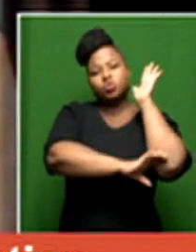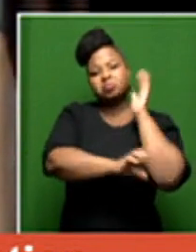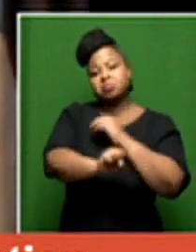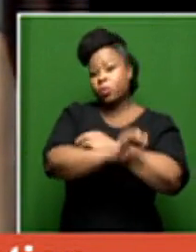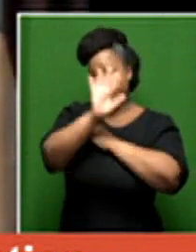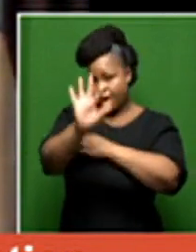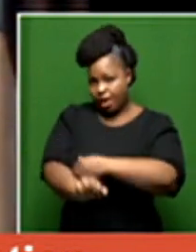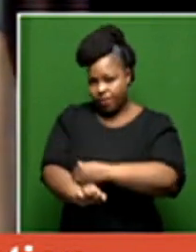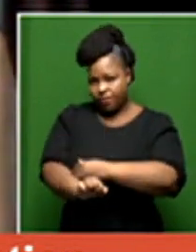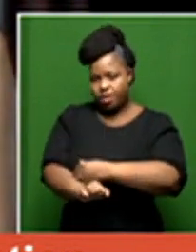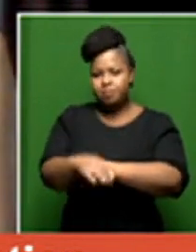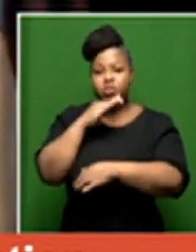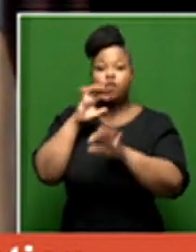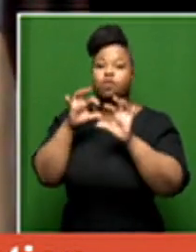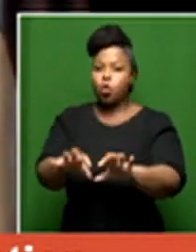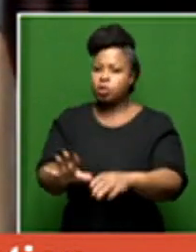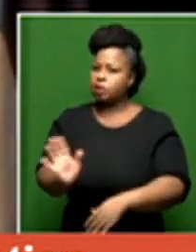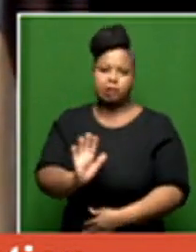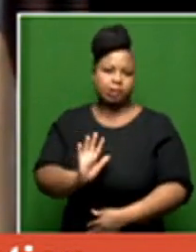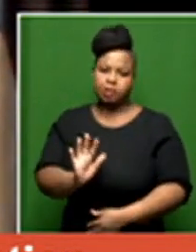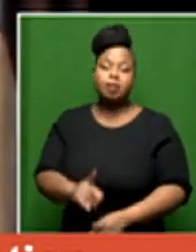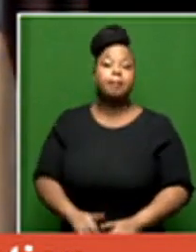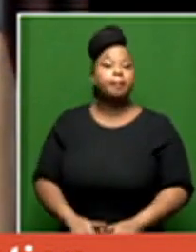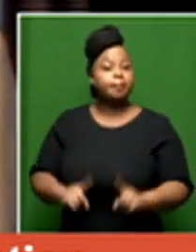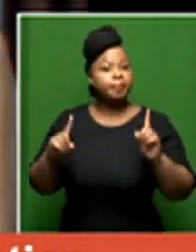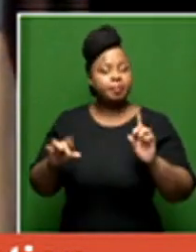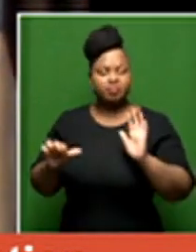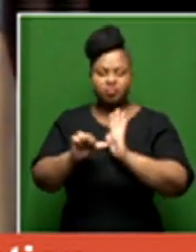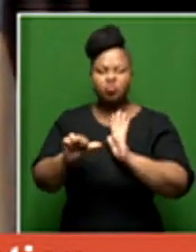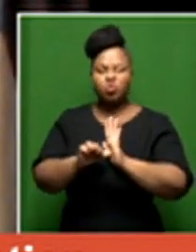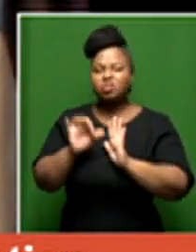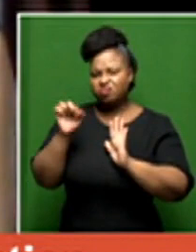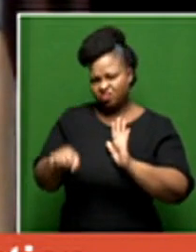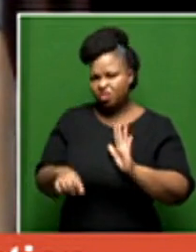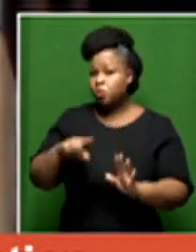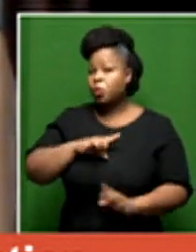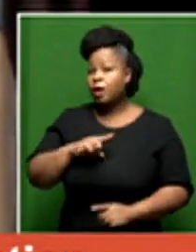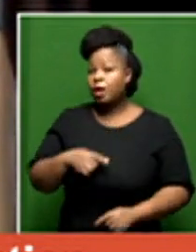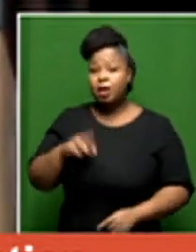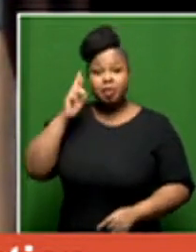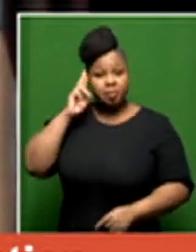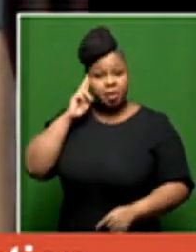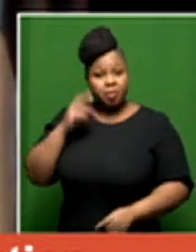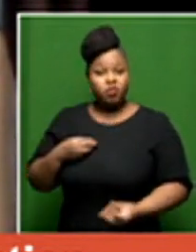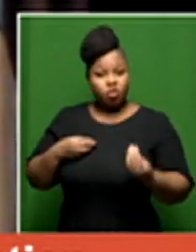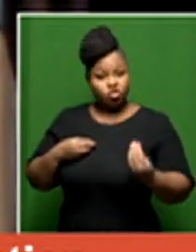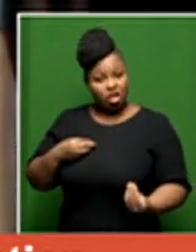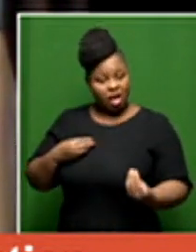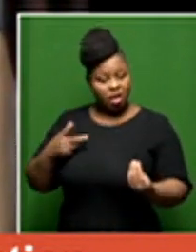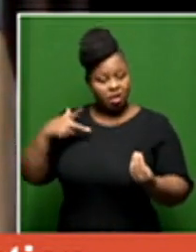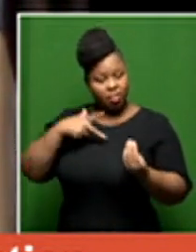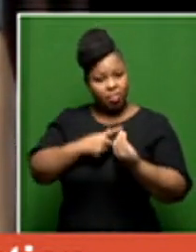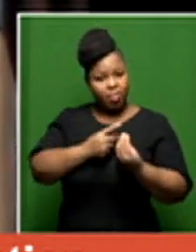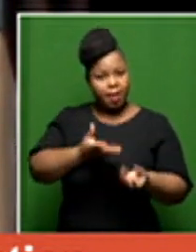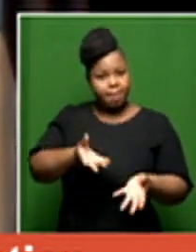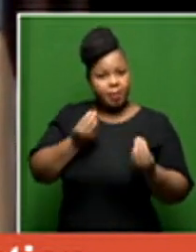this country. But it is very, very important because remember, if you don't vaccinate your child or